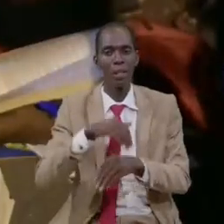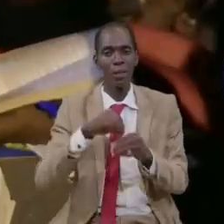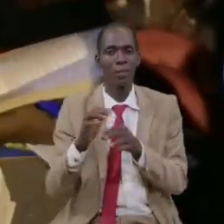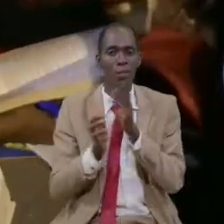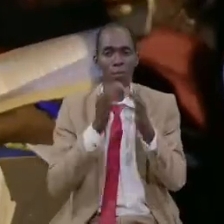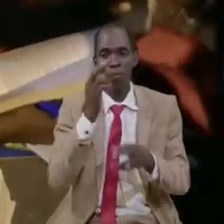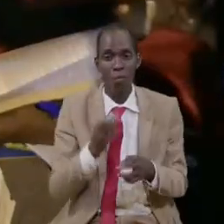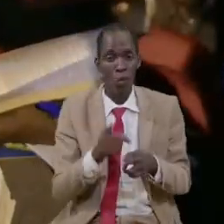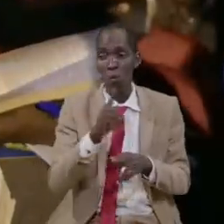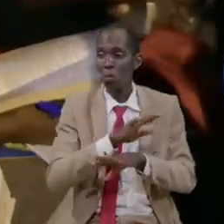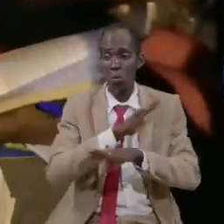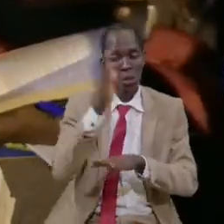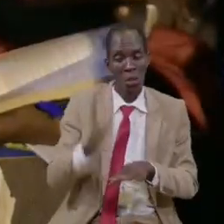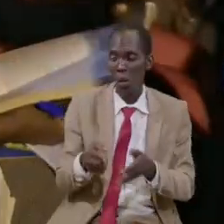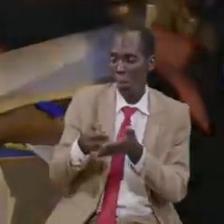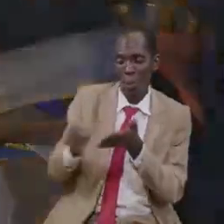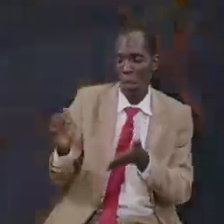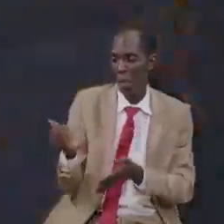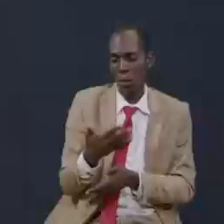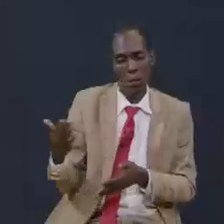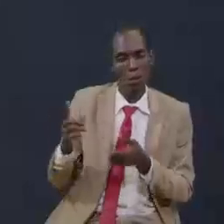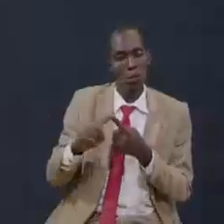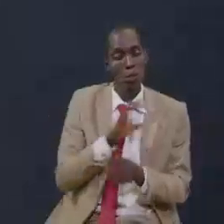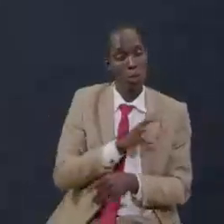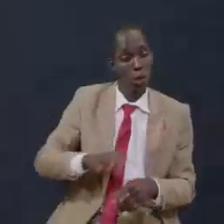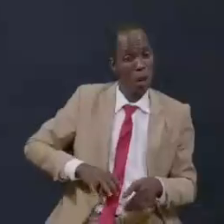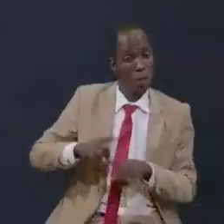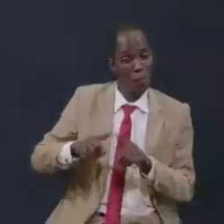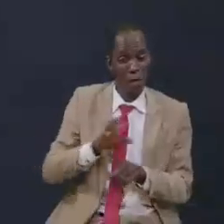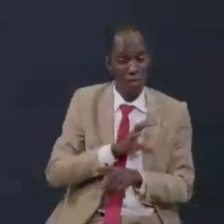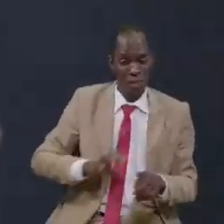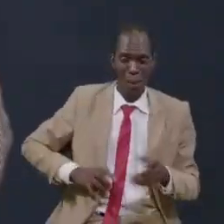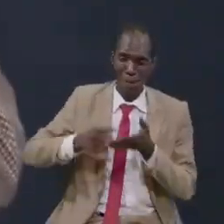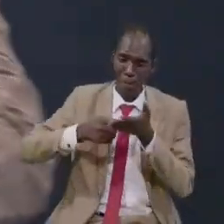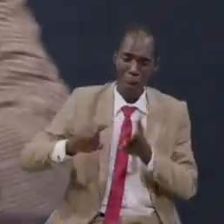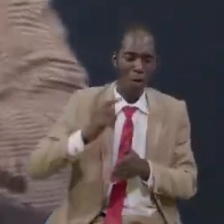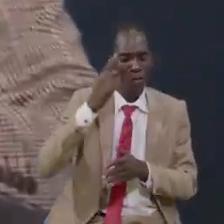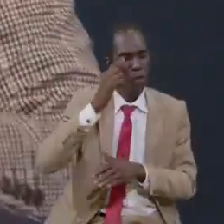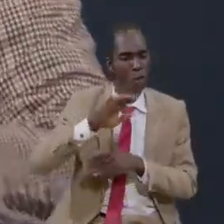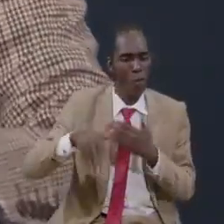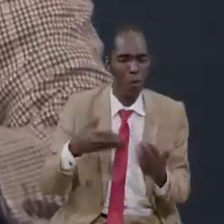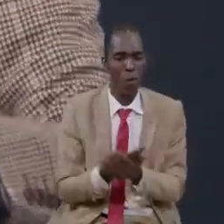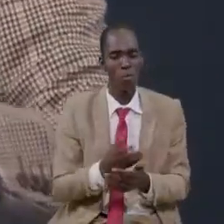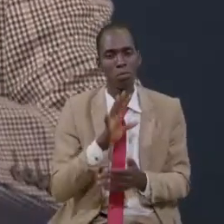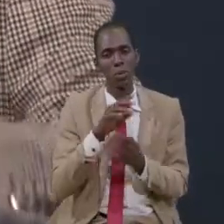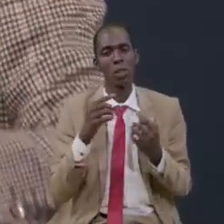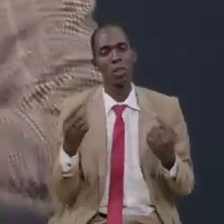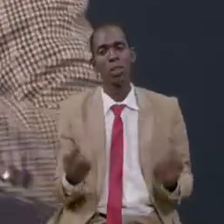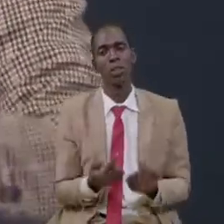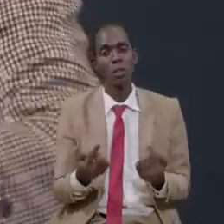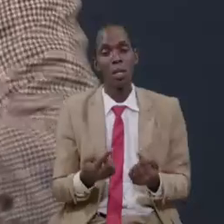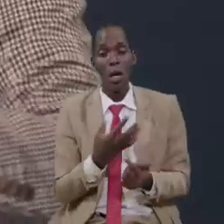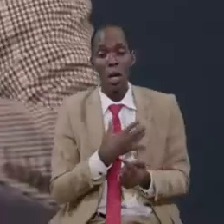but Christ paid it all. And then it says, it is through the redemption